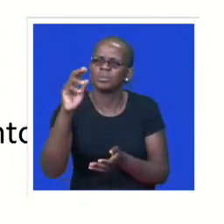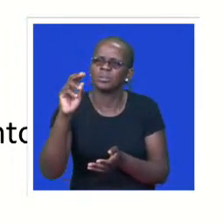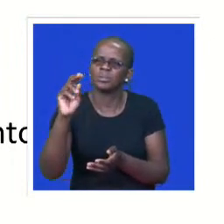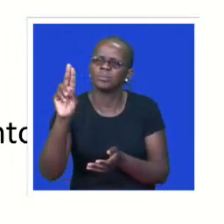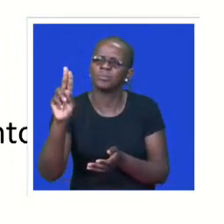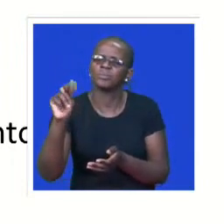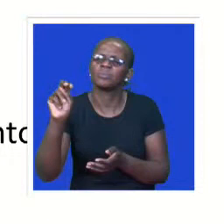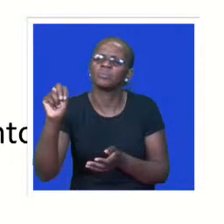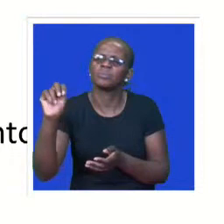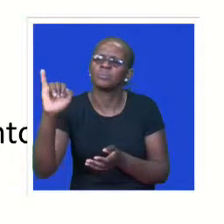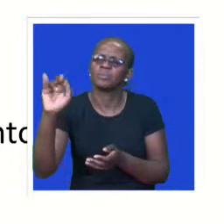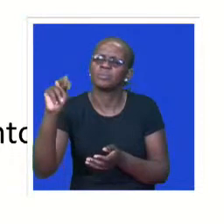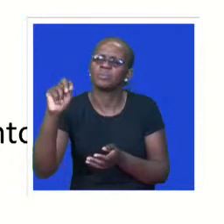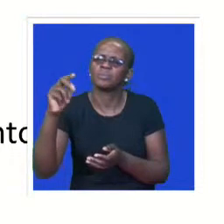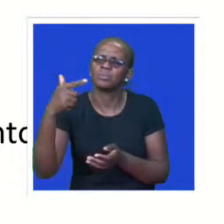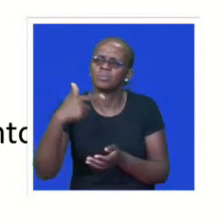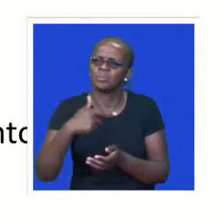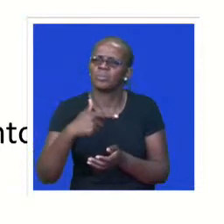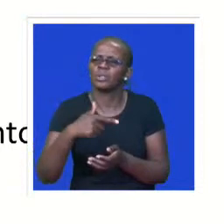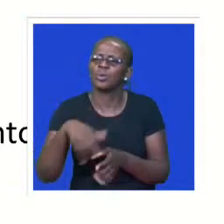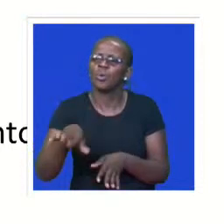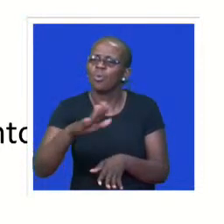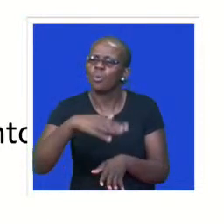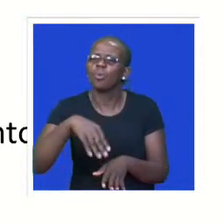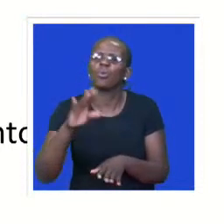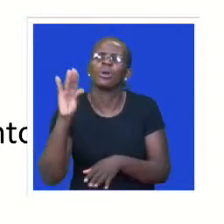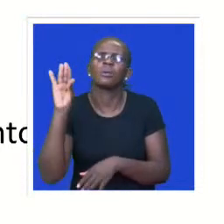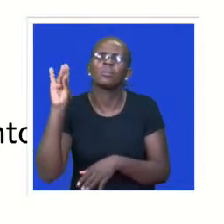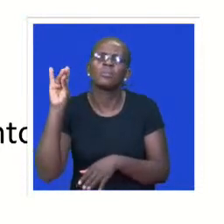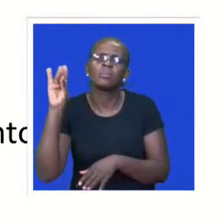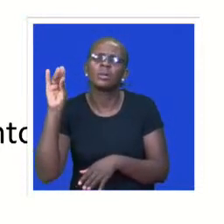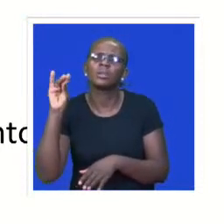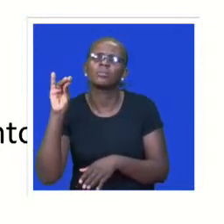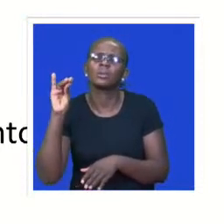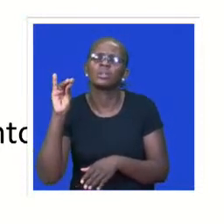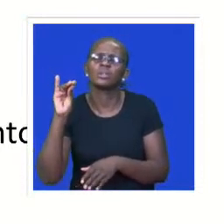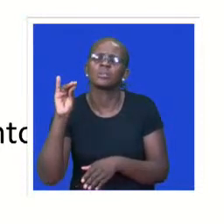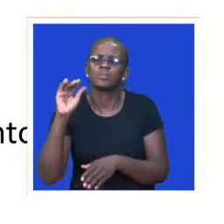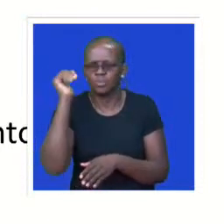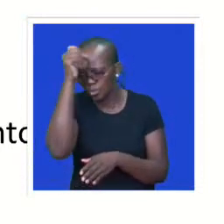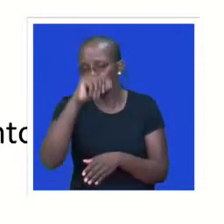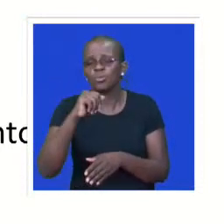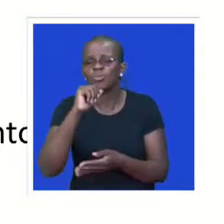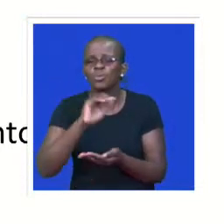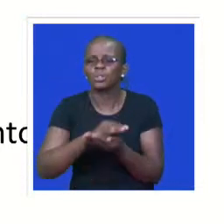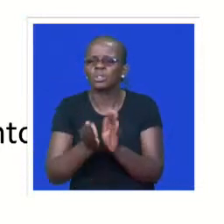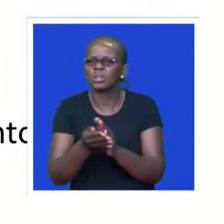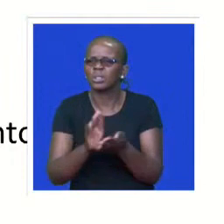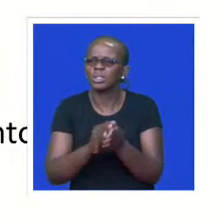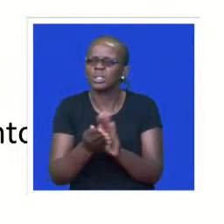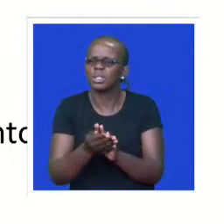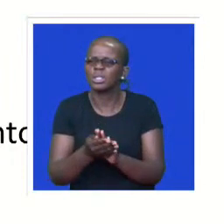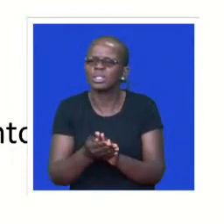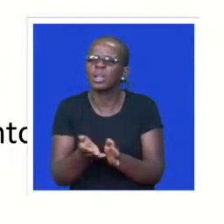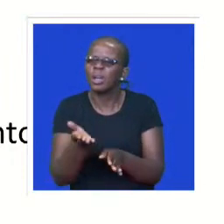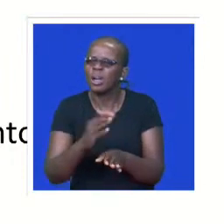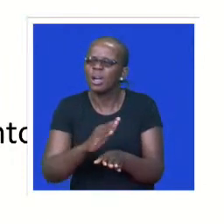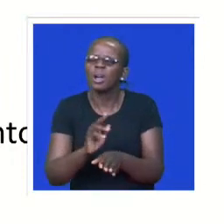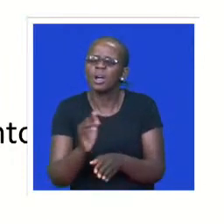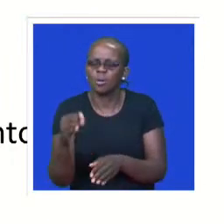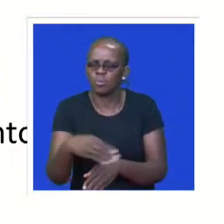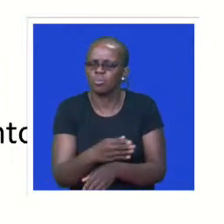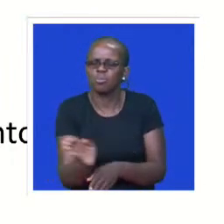created. That, dear Lena, you have to note. And what did this serpent do out of its cunning nature? It being a